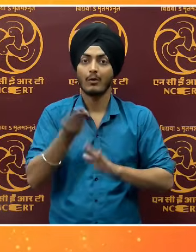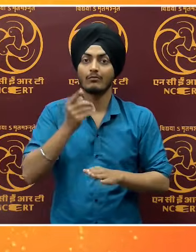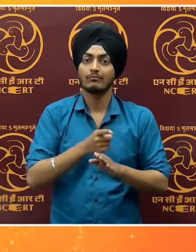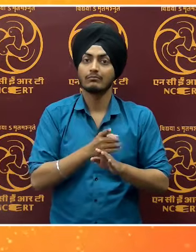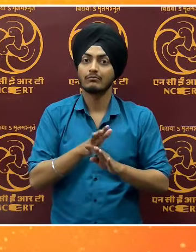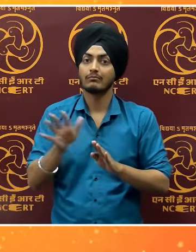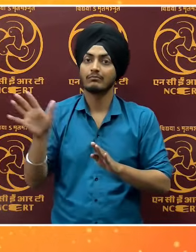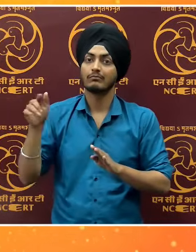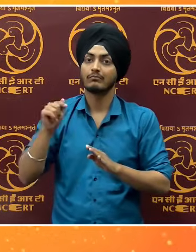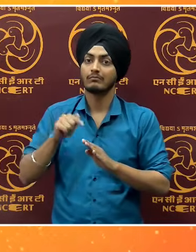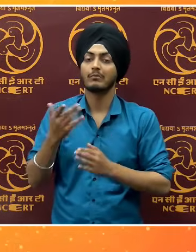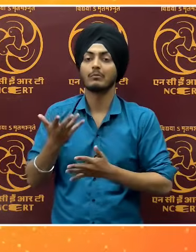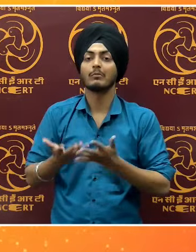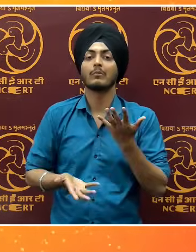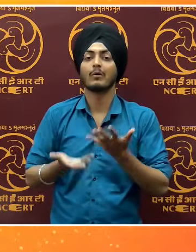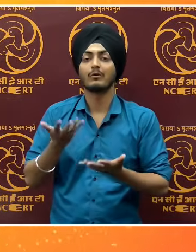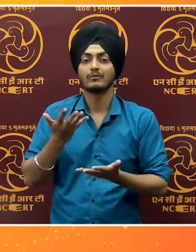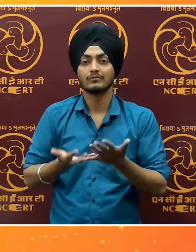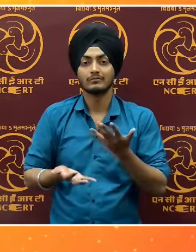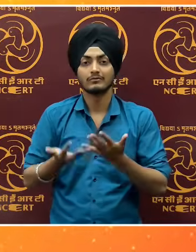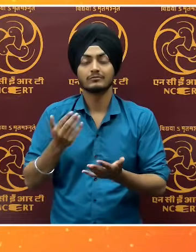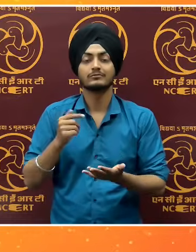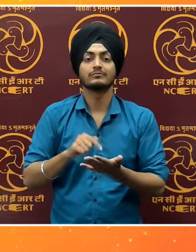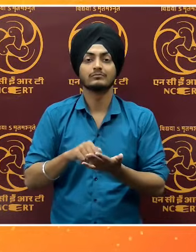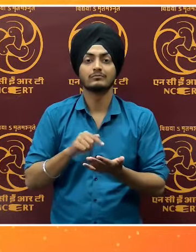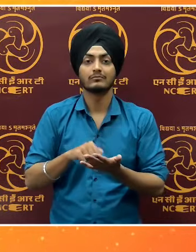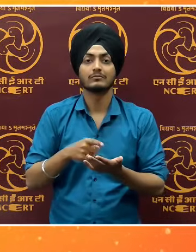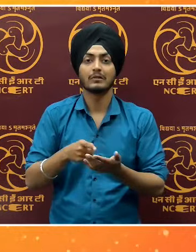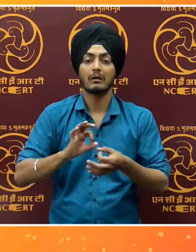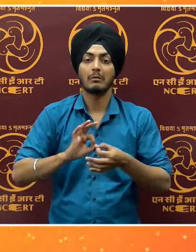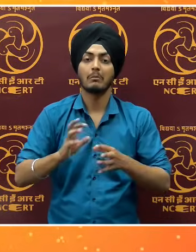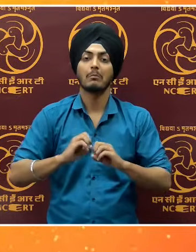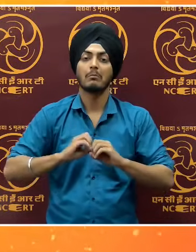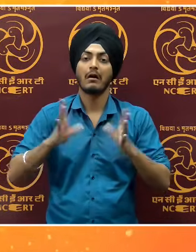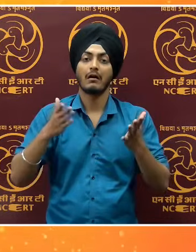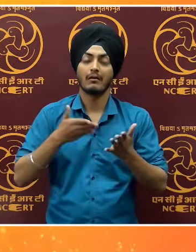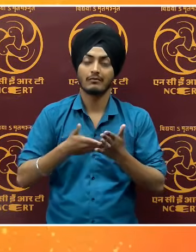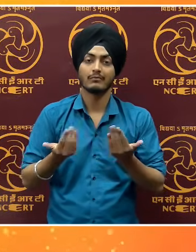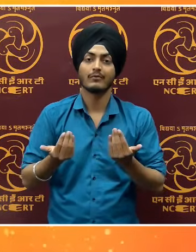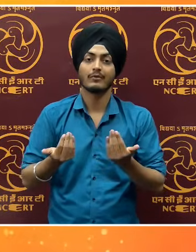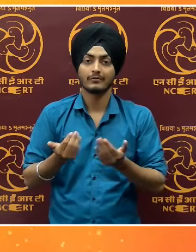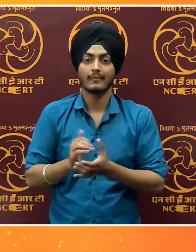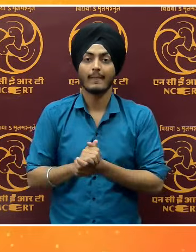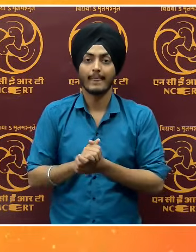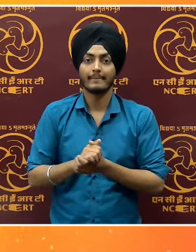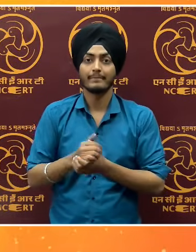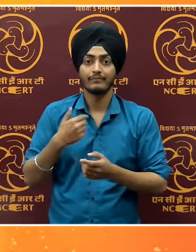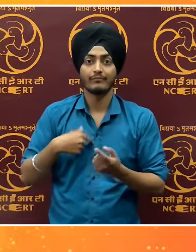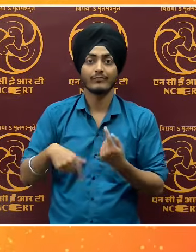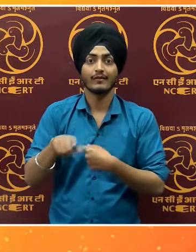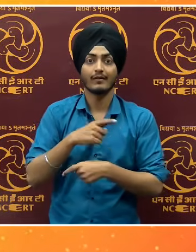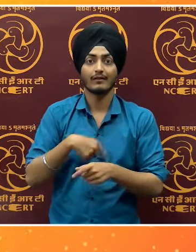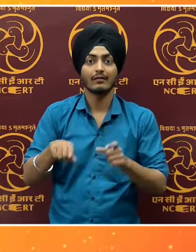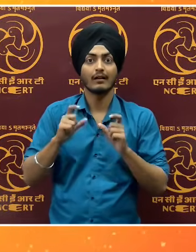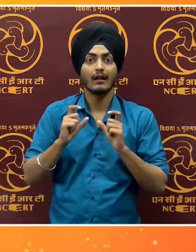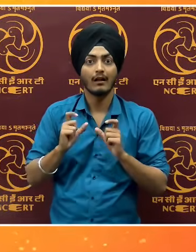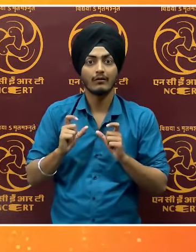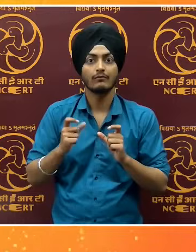So there is a possibility of the damage of the appliance. So we have to